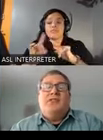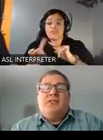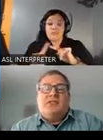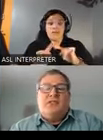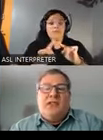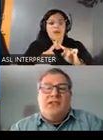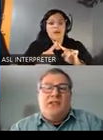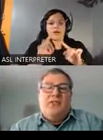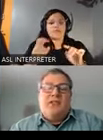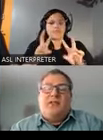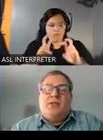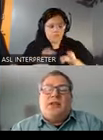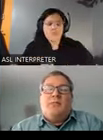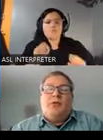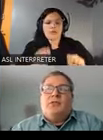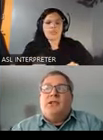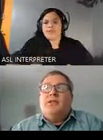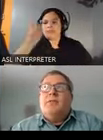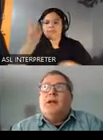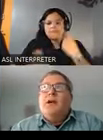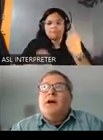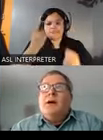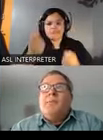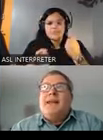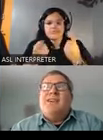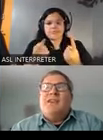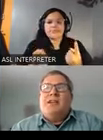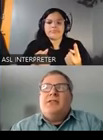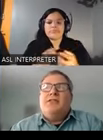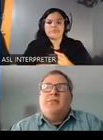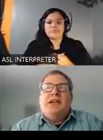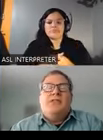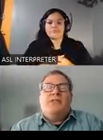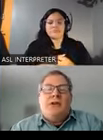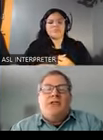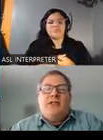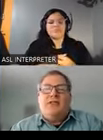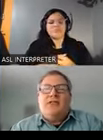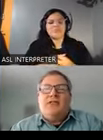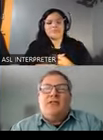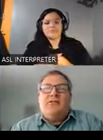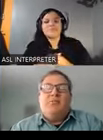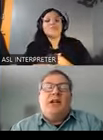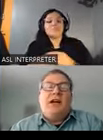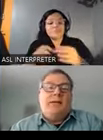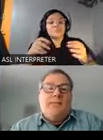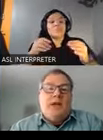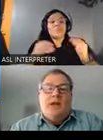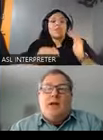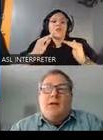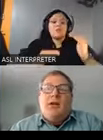understand energy justice and the issues as they play out in Puerto Rico, and a collection of domains where energy justice issues